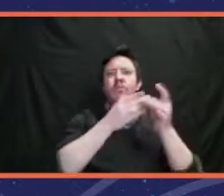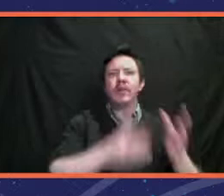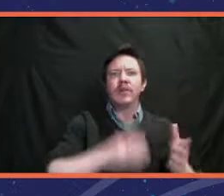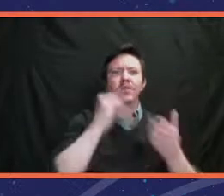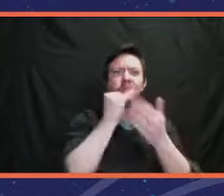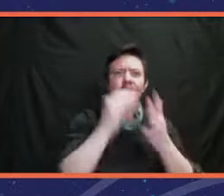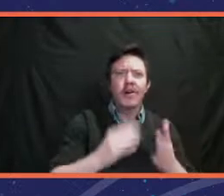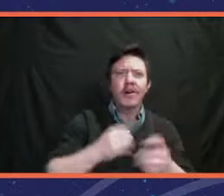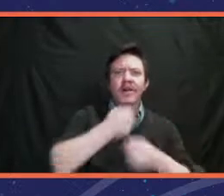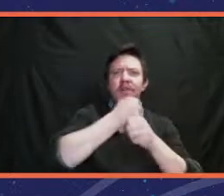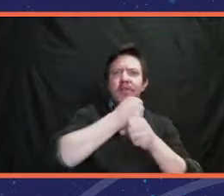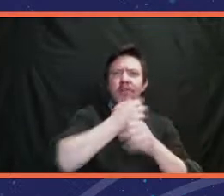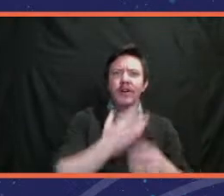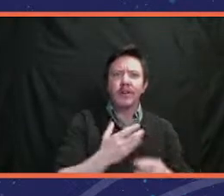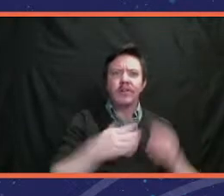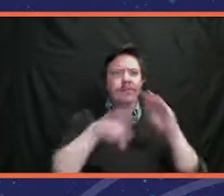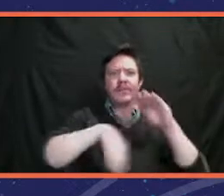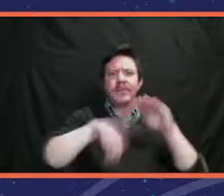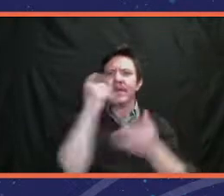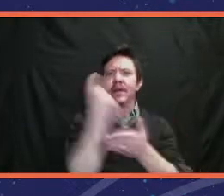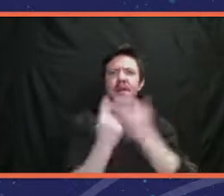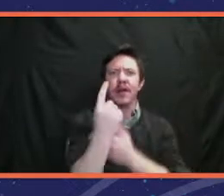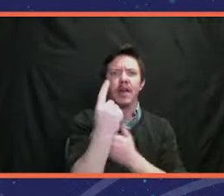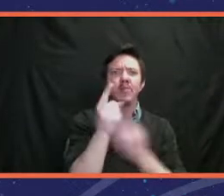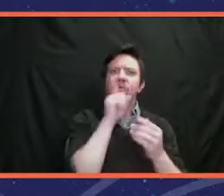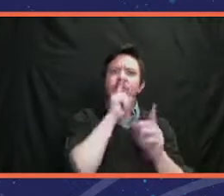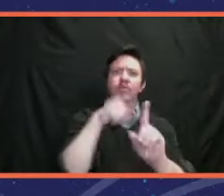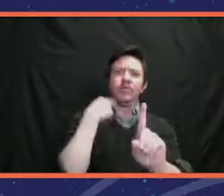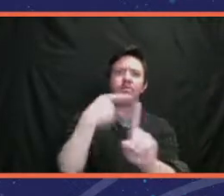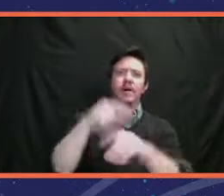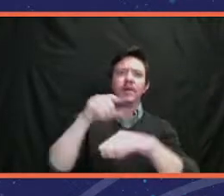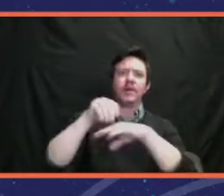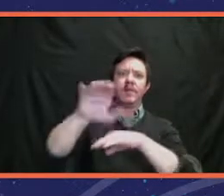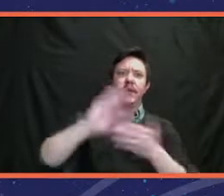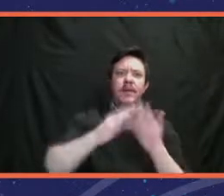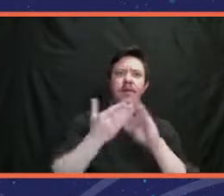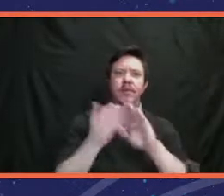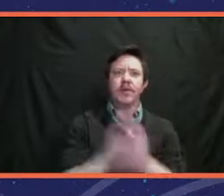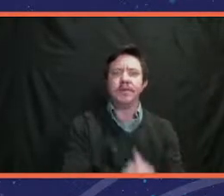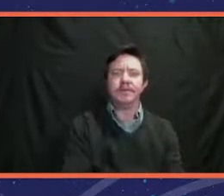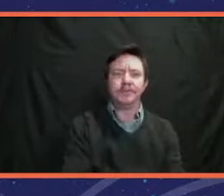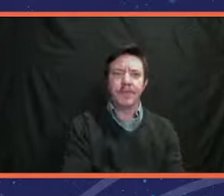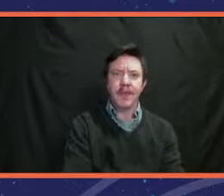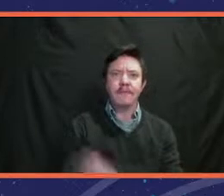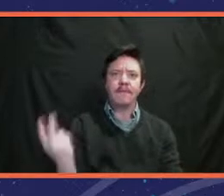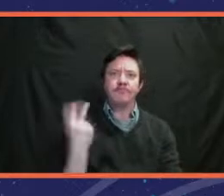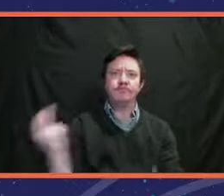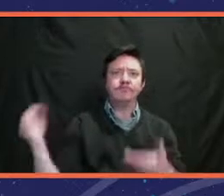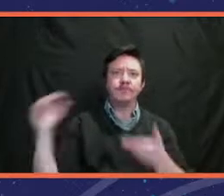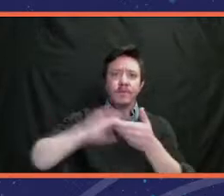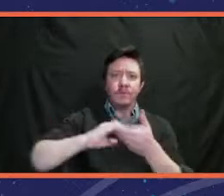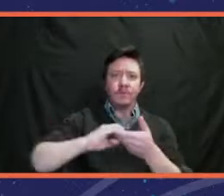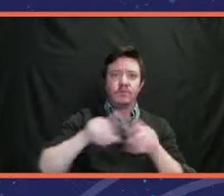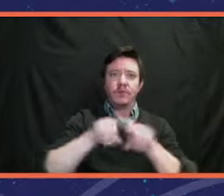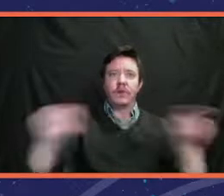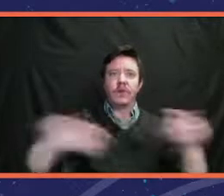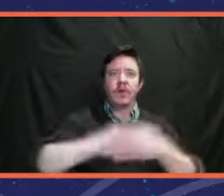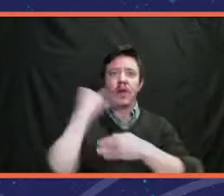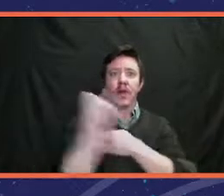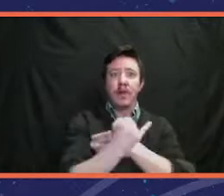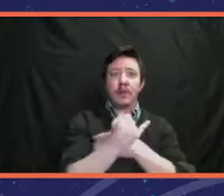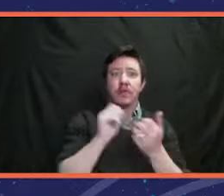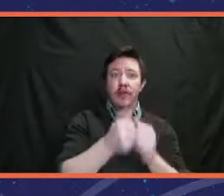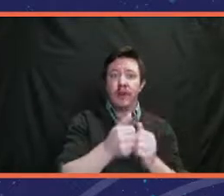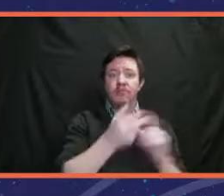essentially anyone who really works to positively impact their community. And we collaborated and launched the project by bringing together 15